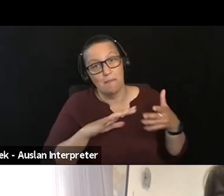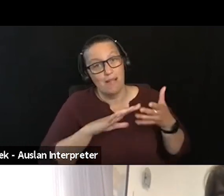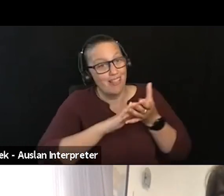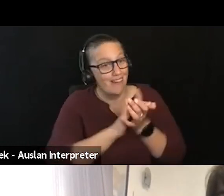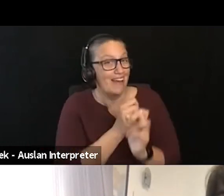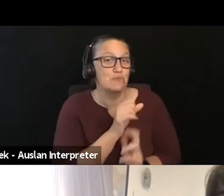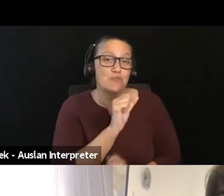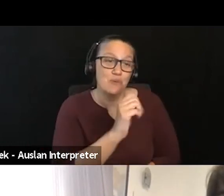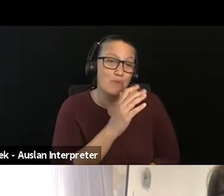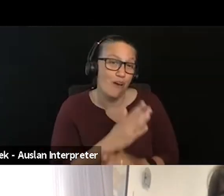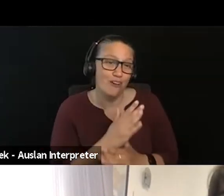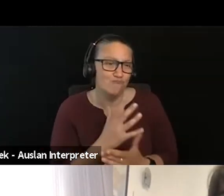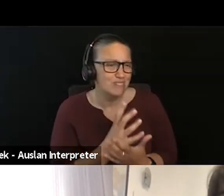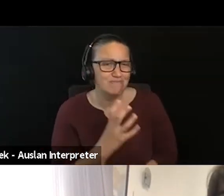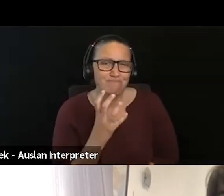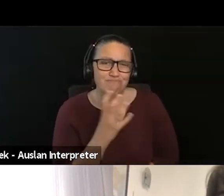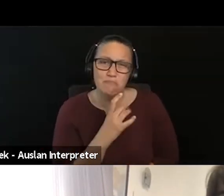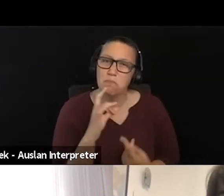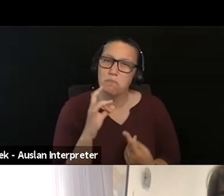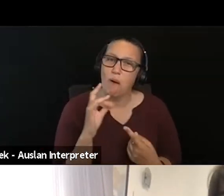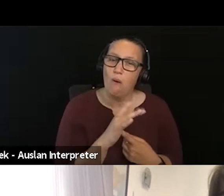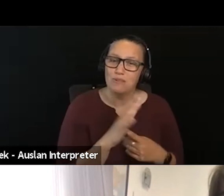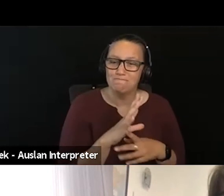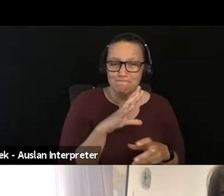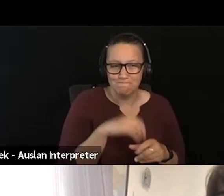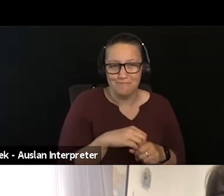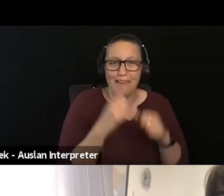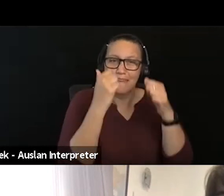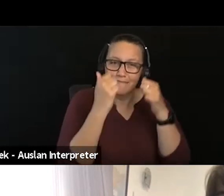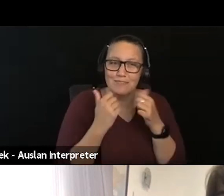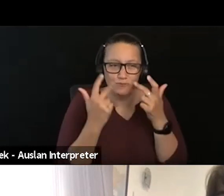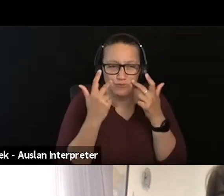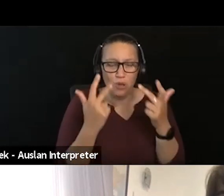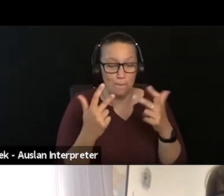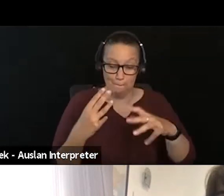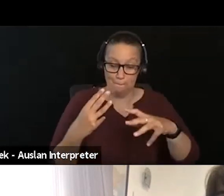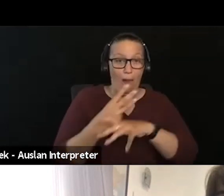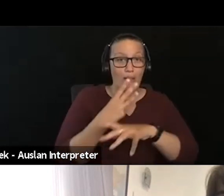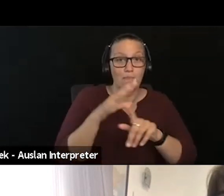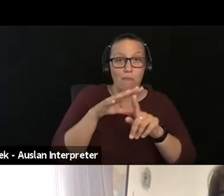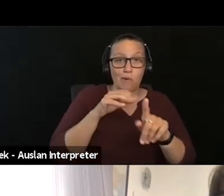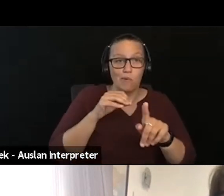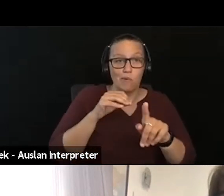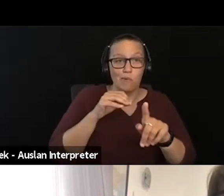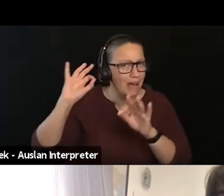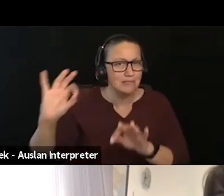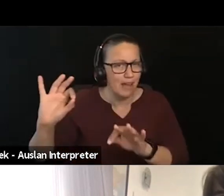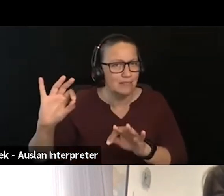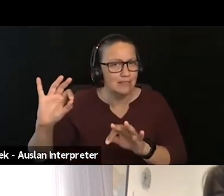think it's a really important potential piece of evidence that, you know, mathematical modelling is fantastic, but